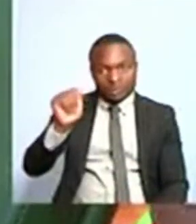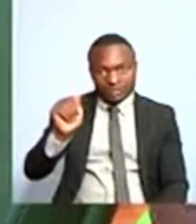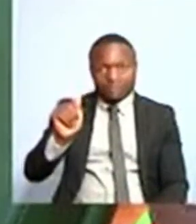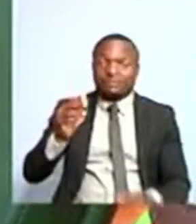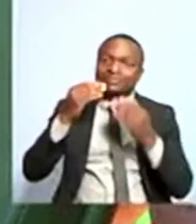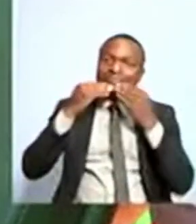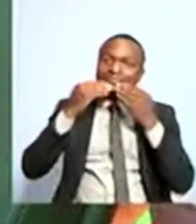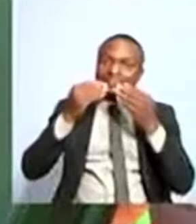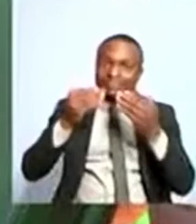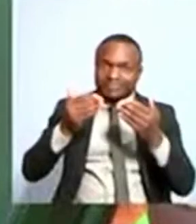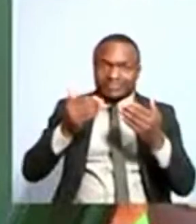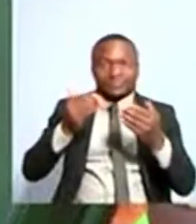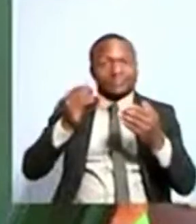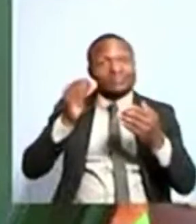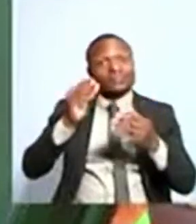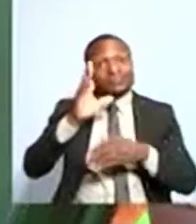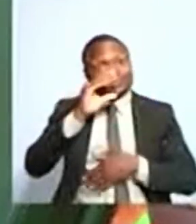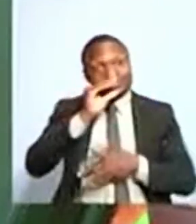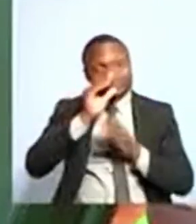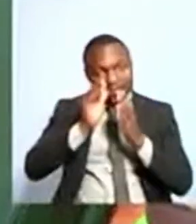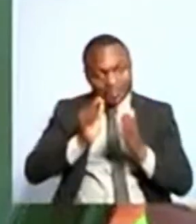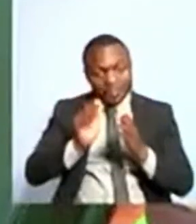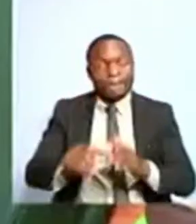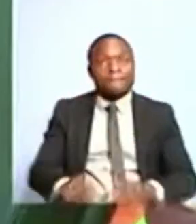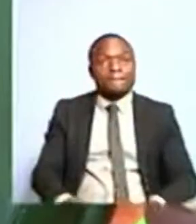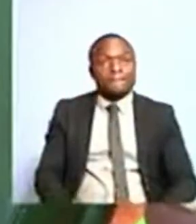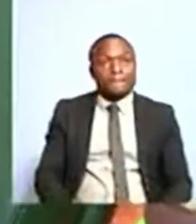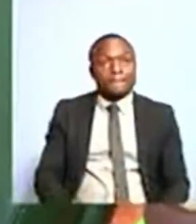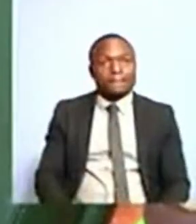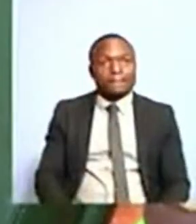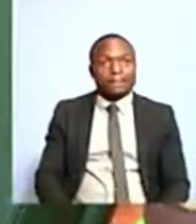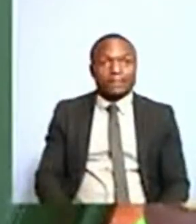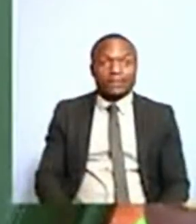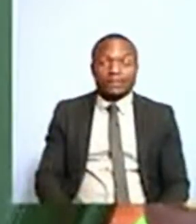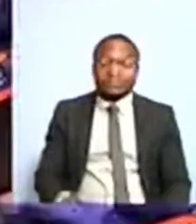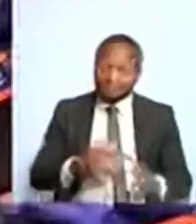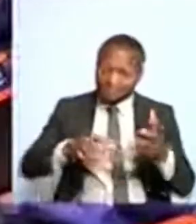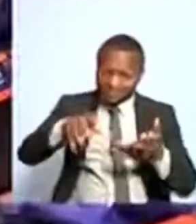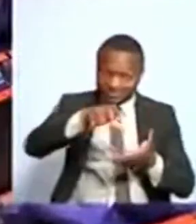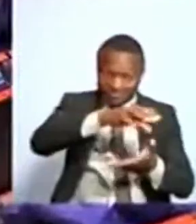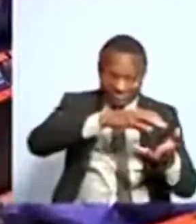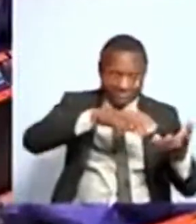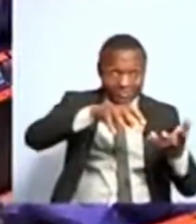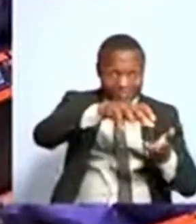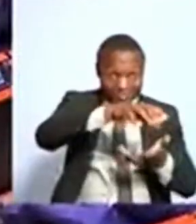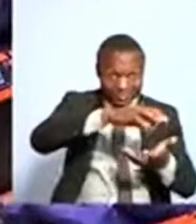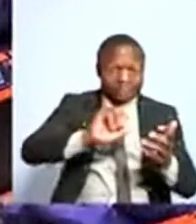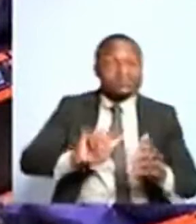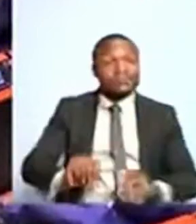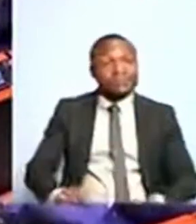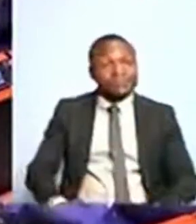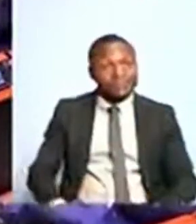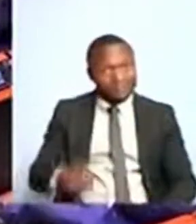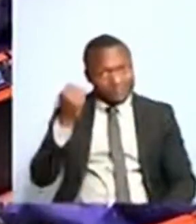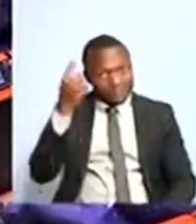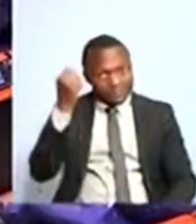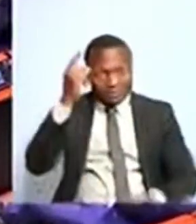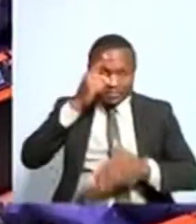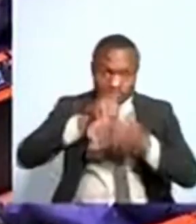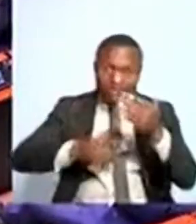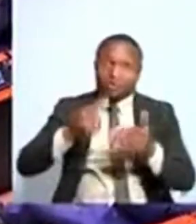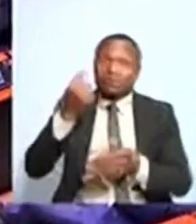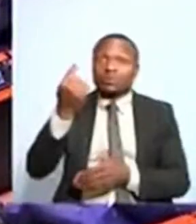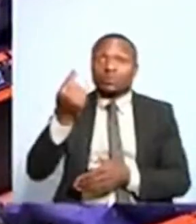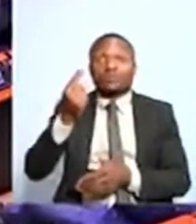Thank you very much, Mr. Speaker. Mr. Speaker, it's a little bit confusing to even understand what one is